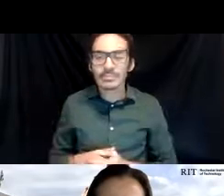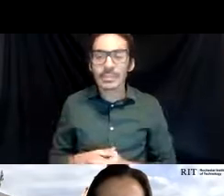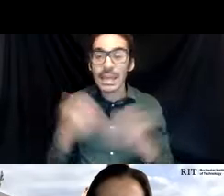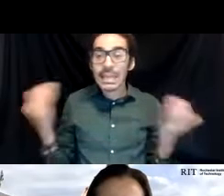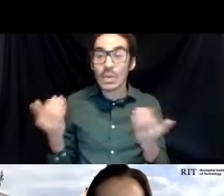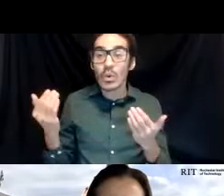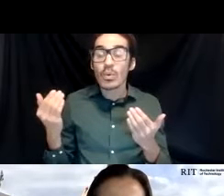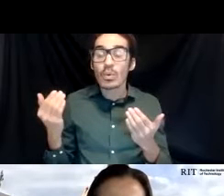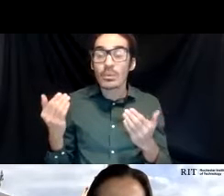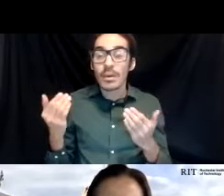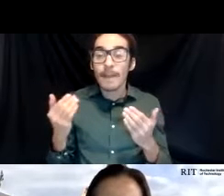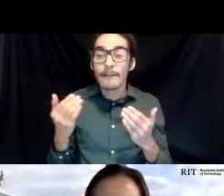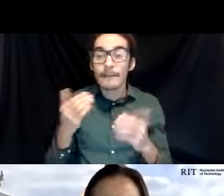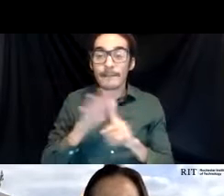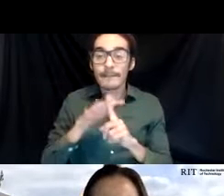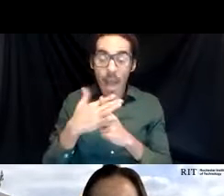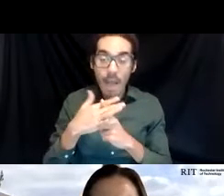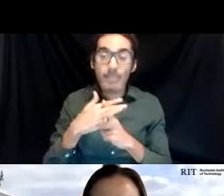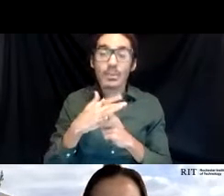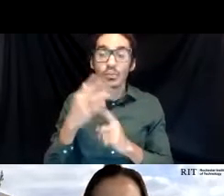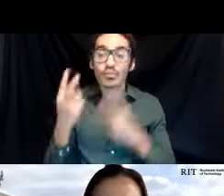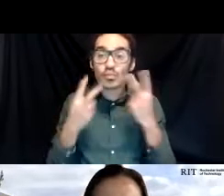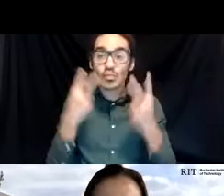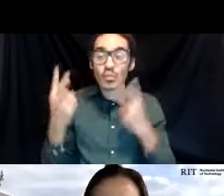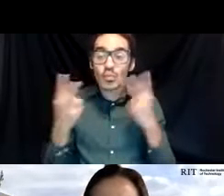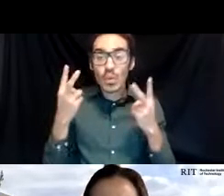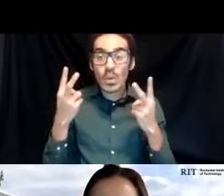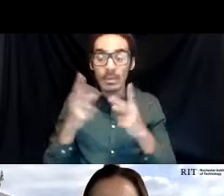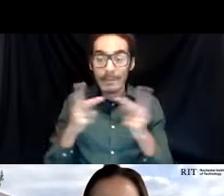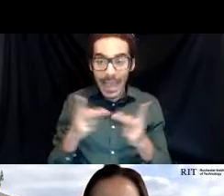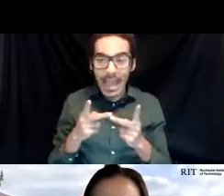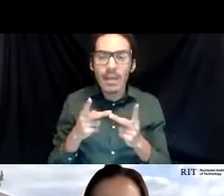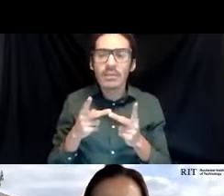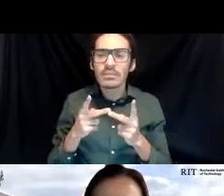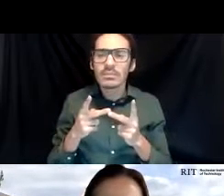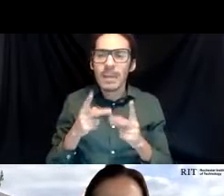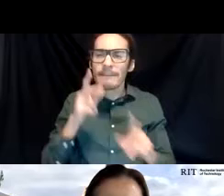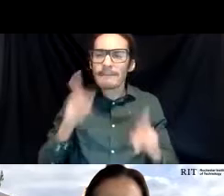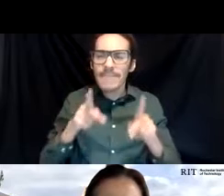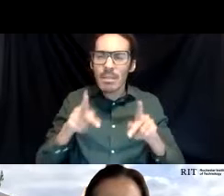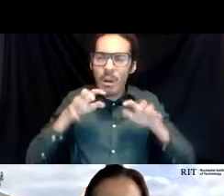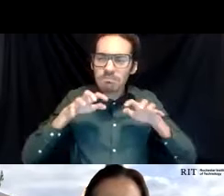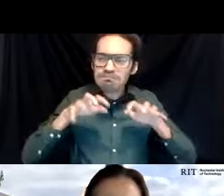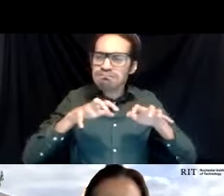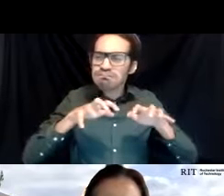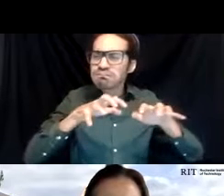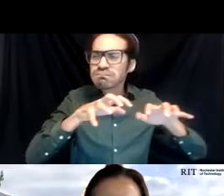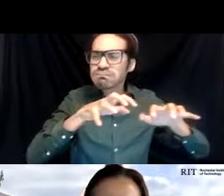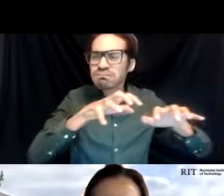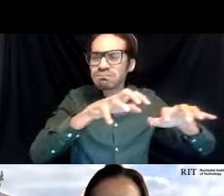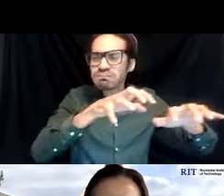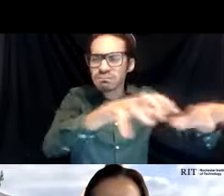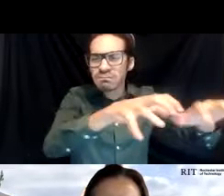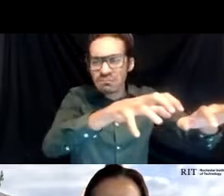destination, you know, in 2019, our biggest problem was overcrowding. I mean, we would have days in the summer season when there would be